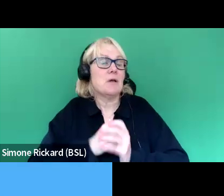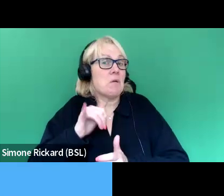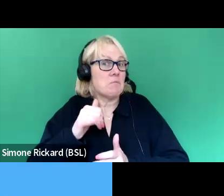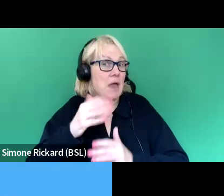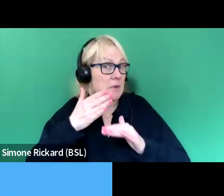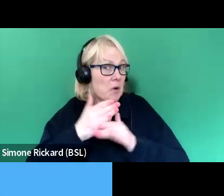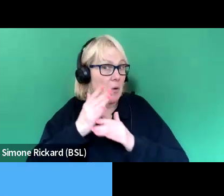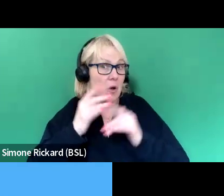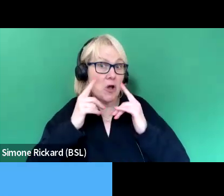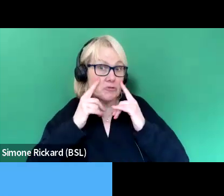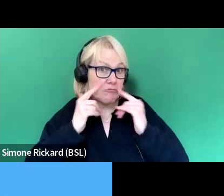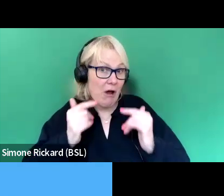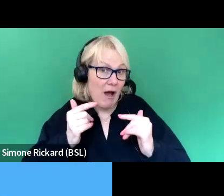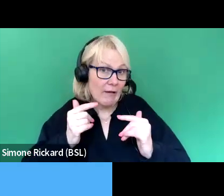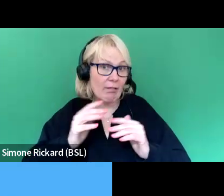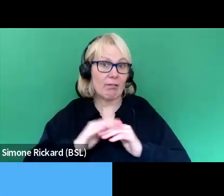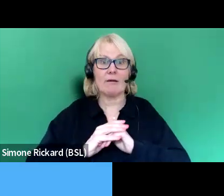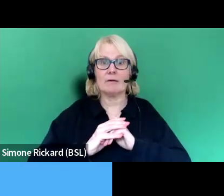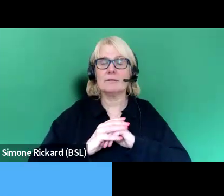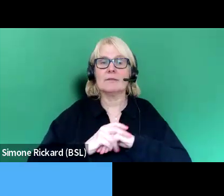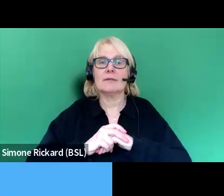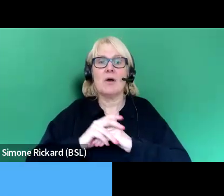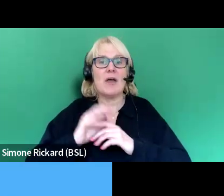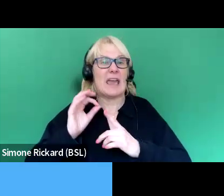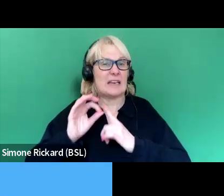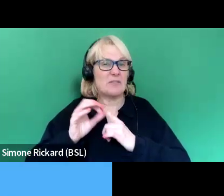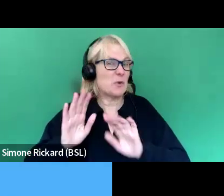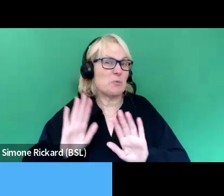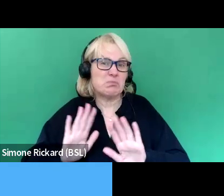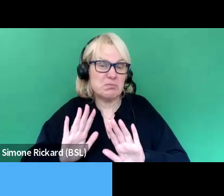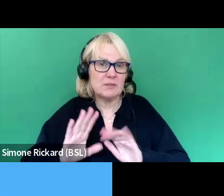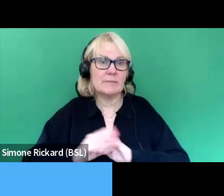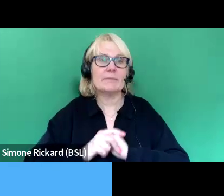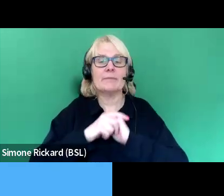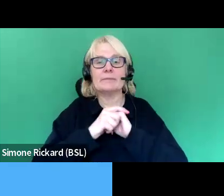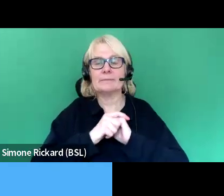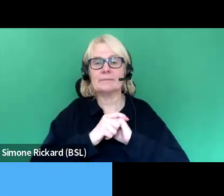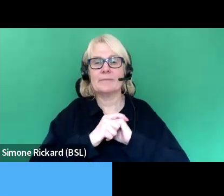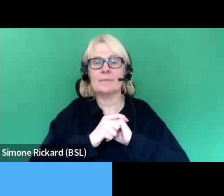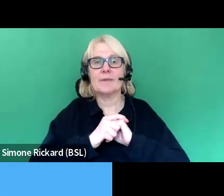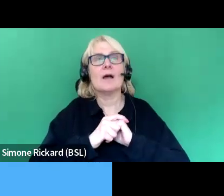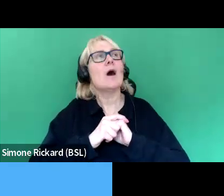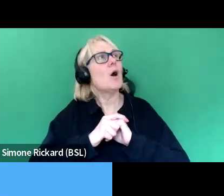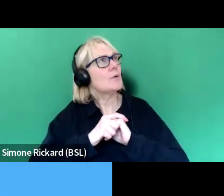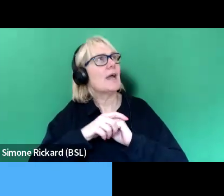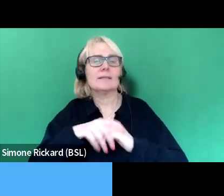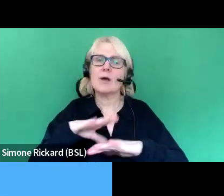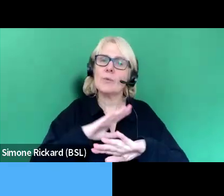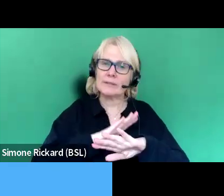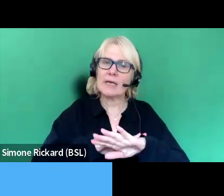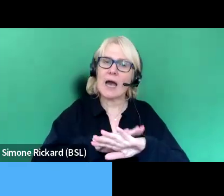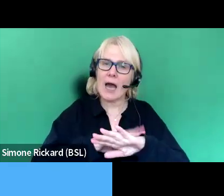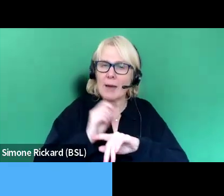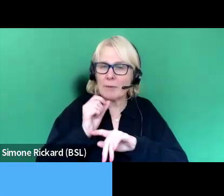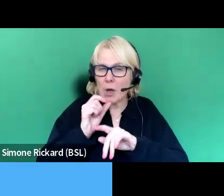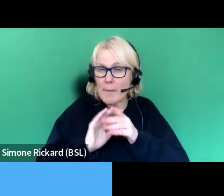instead of an interview, things like that. So I think we are obviously at time, but we will go a little bit over